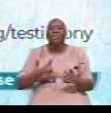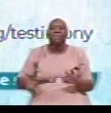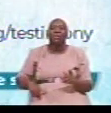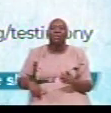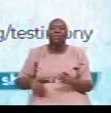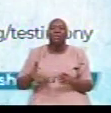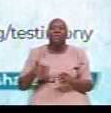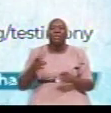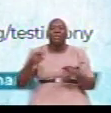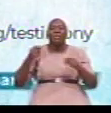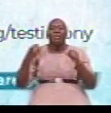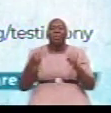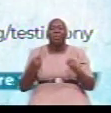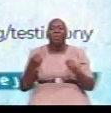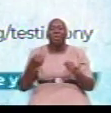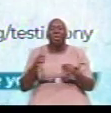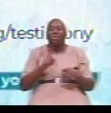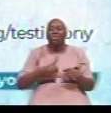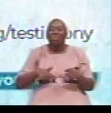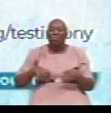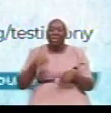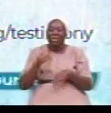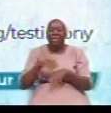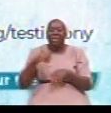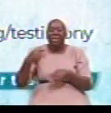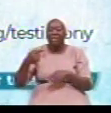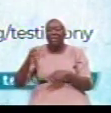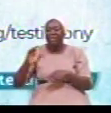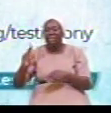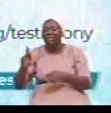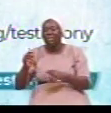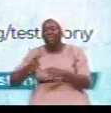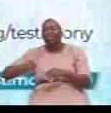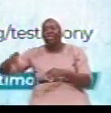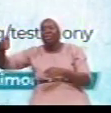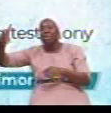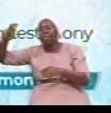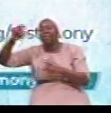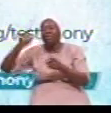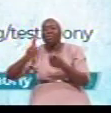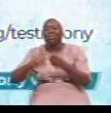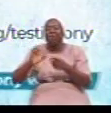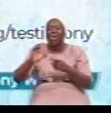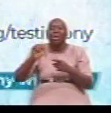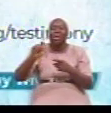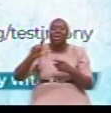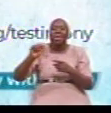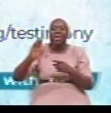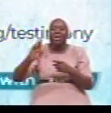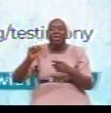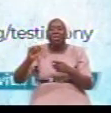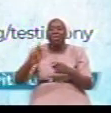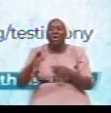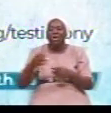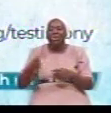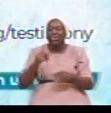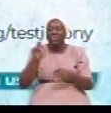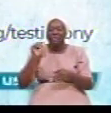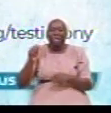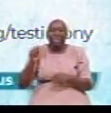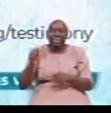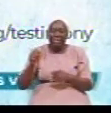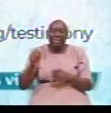The power of God at GCK traveled all the way to Calabar, and there is a testimony